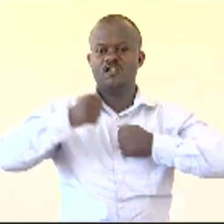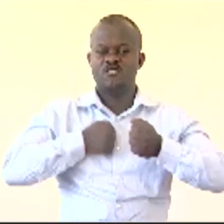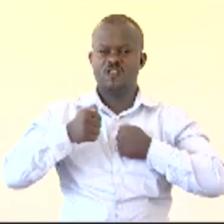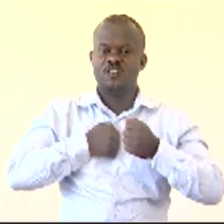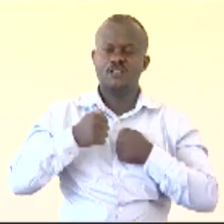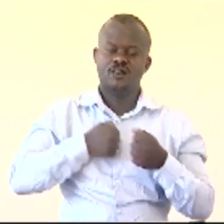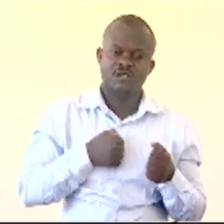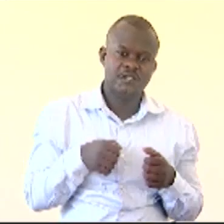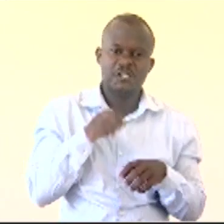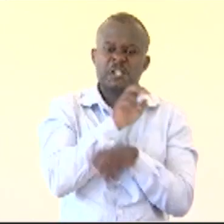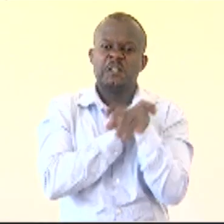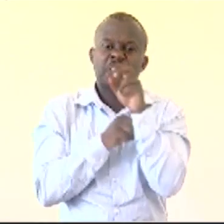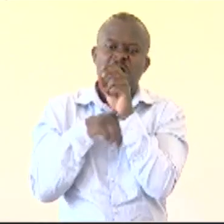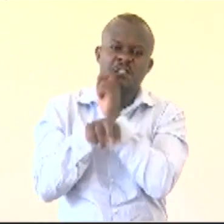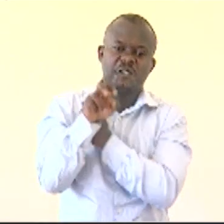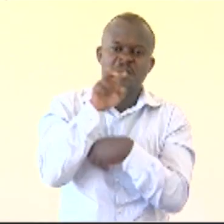have